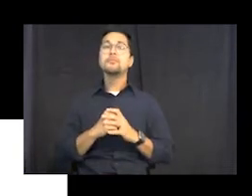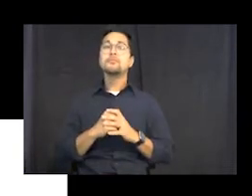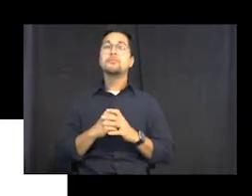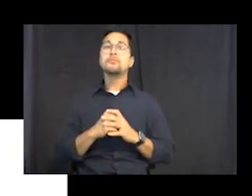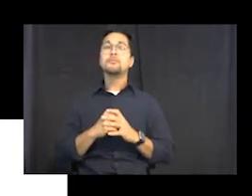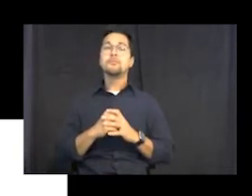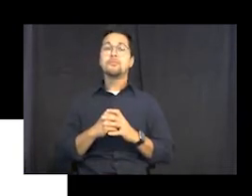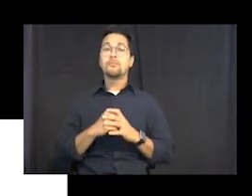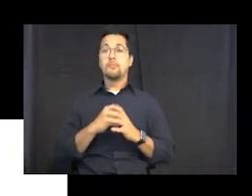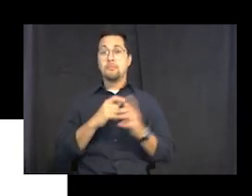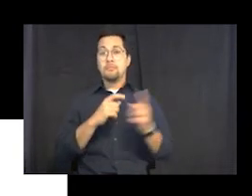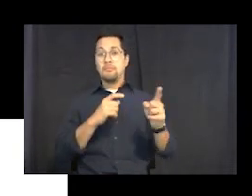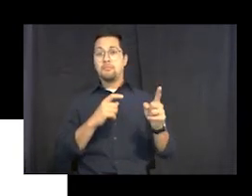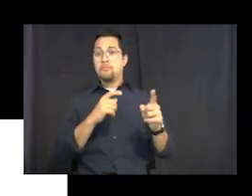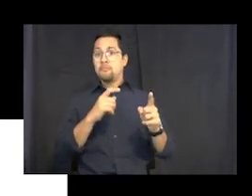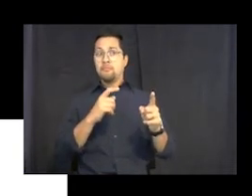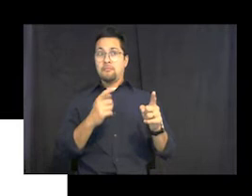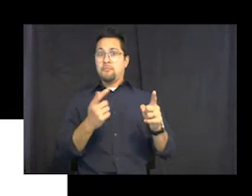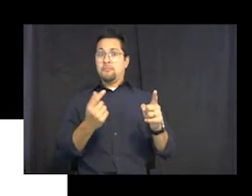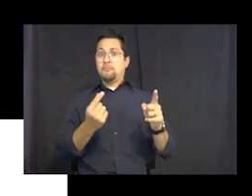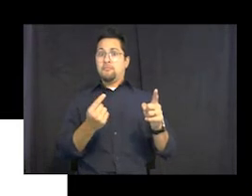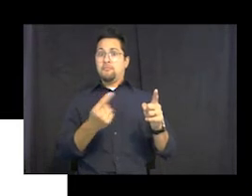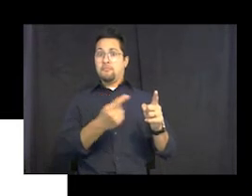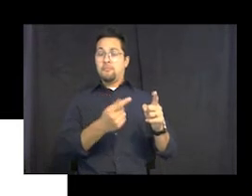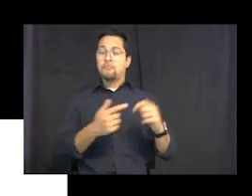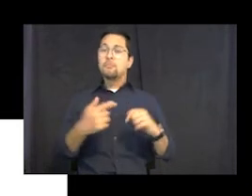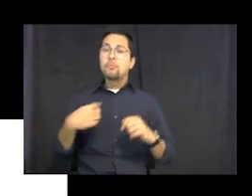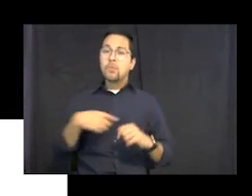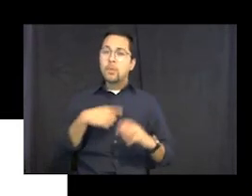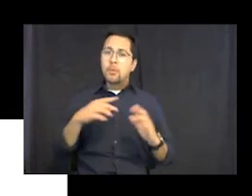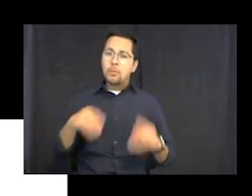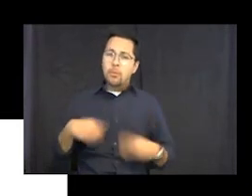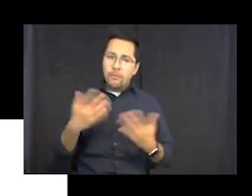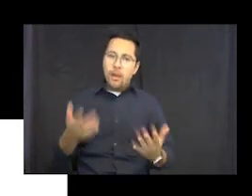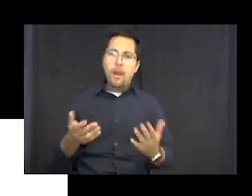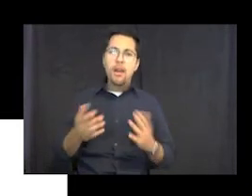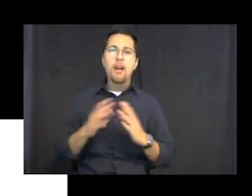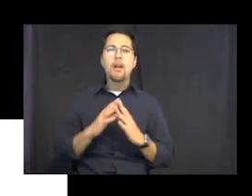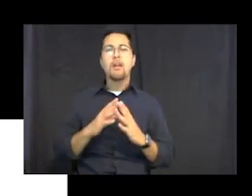what that involved was, we provided